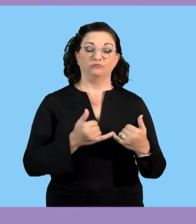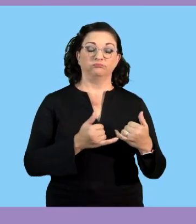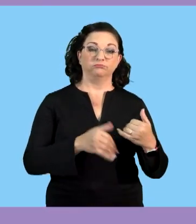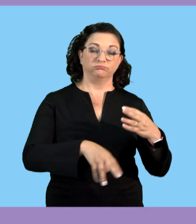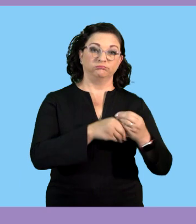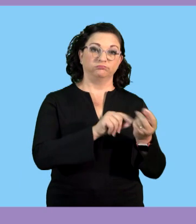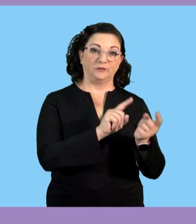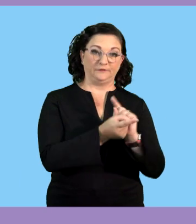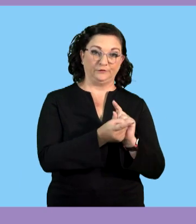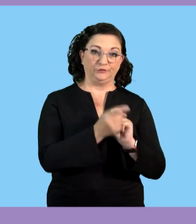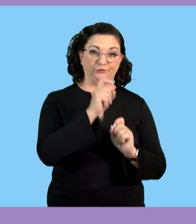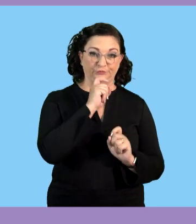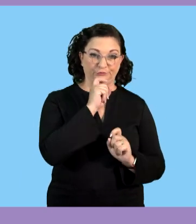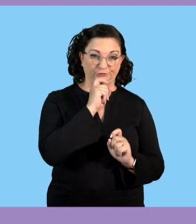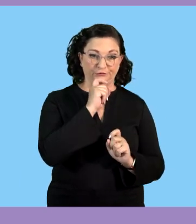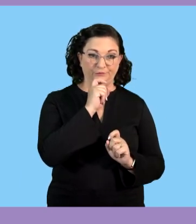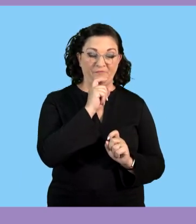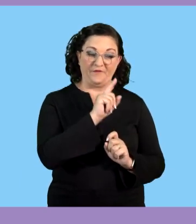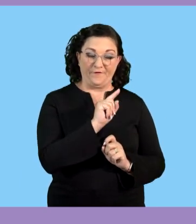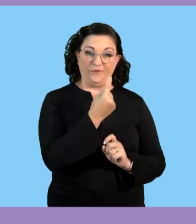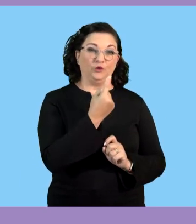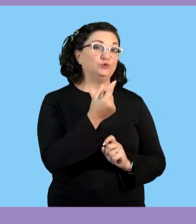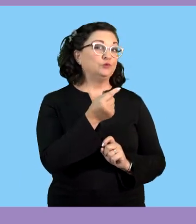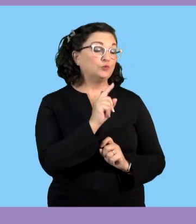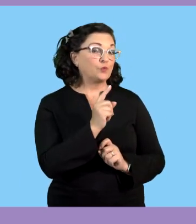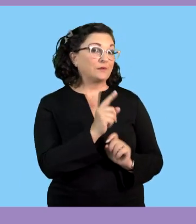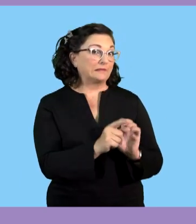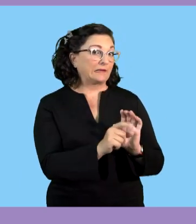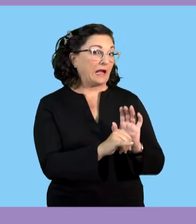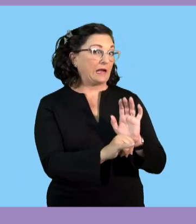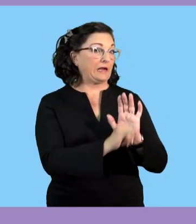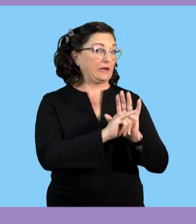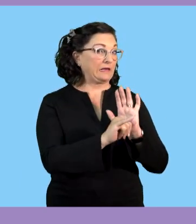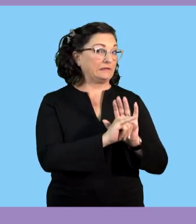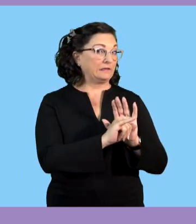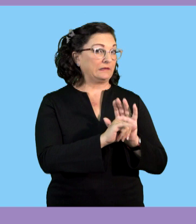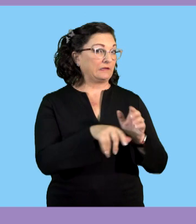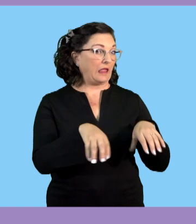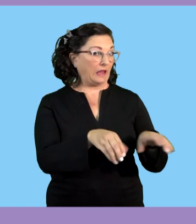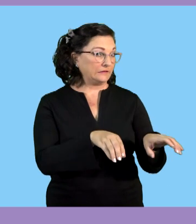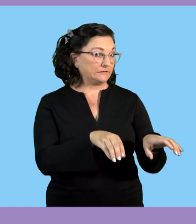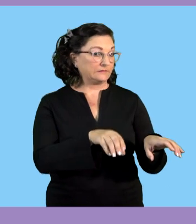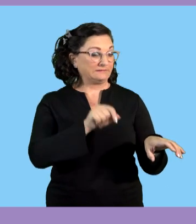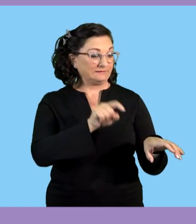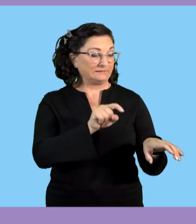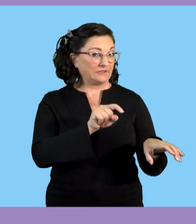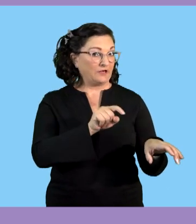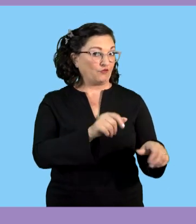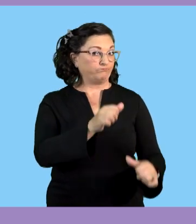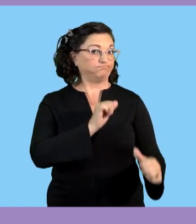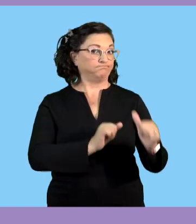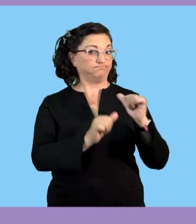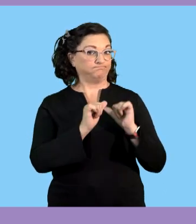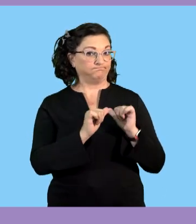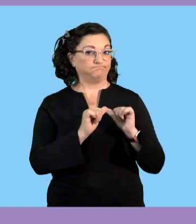additive inverse, we need to, firstly, identify the actions that were taken and reverse those actions to